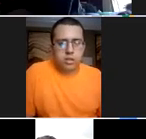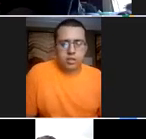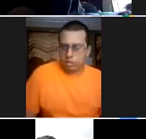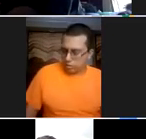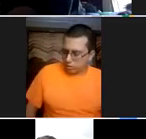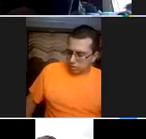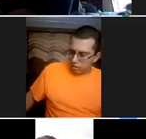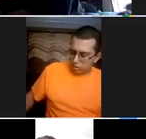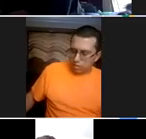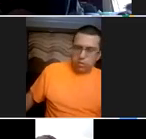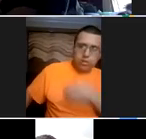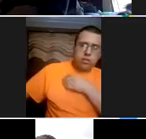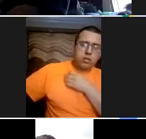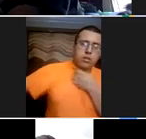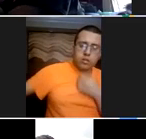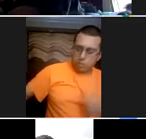was